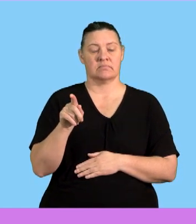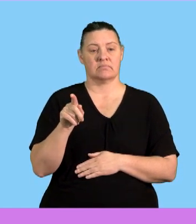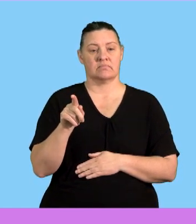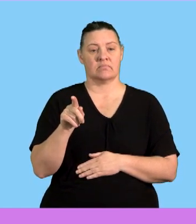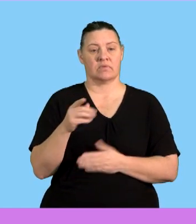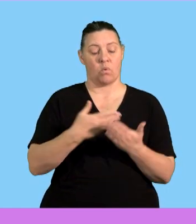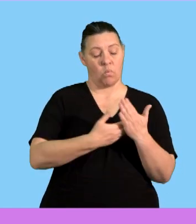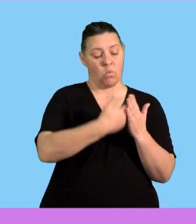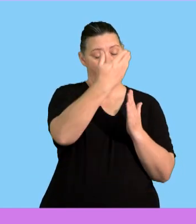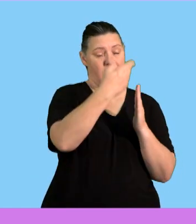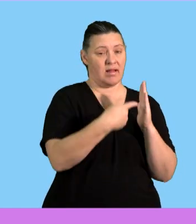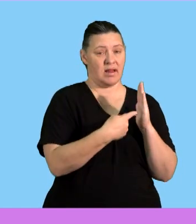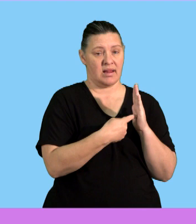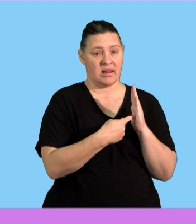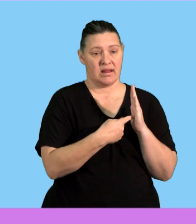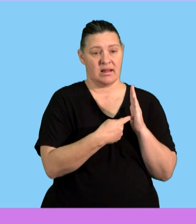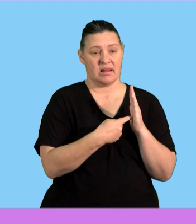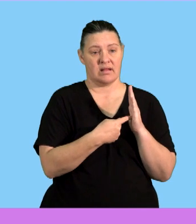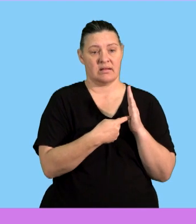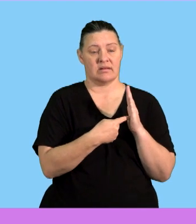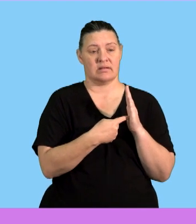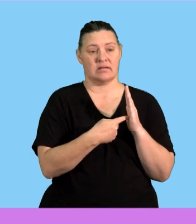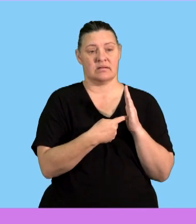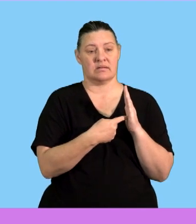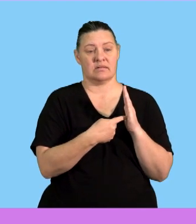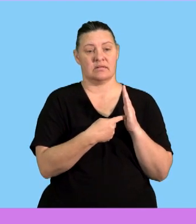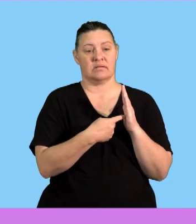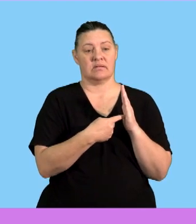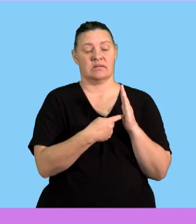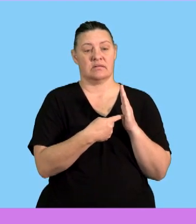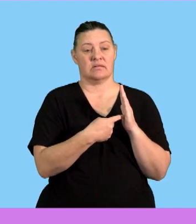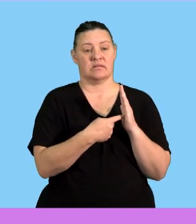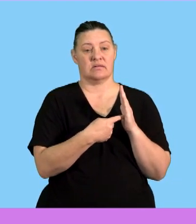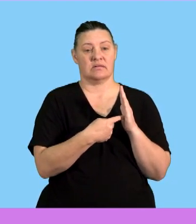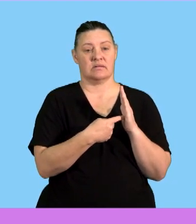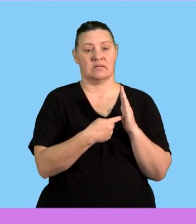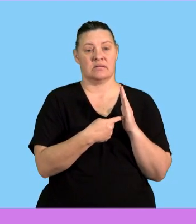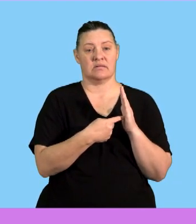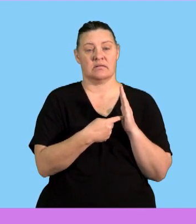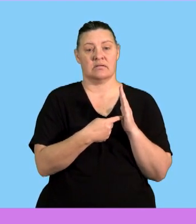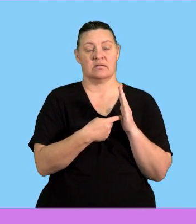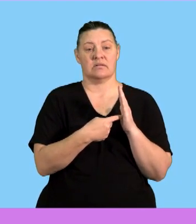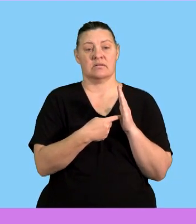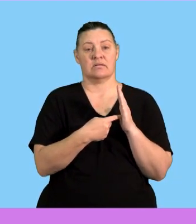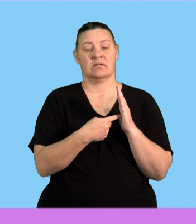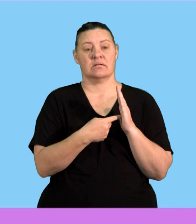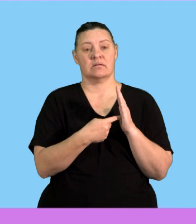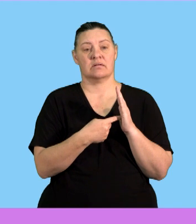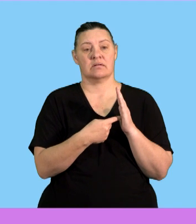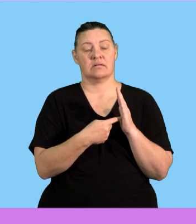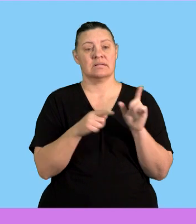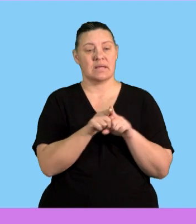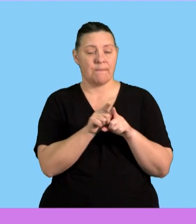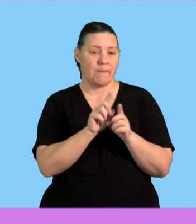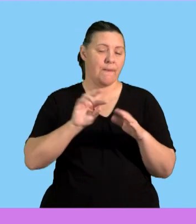there's my hole, right, where I'm going to basically mount the mirror to. Then also